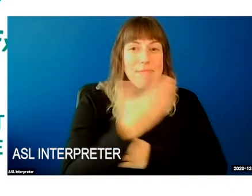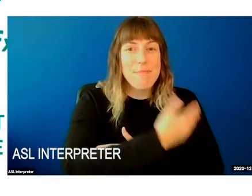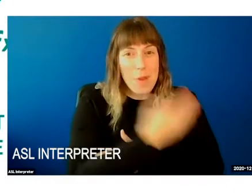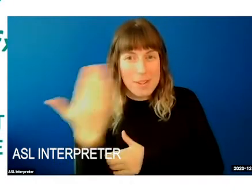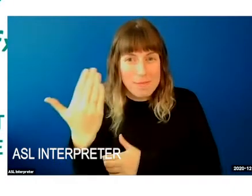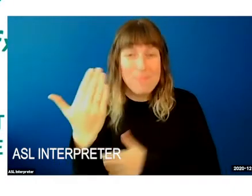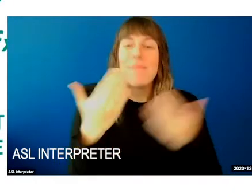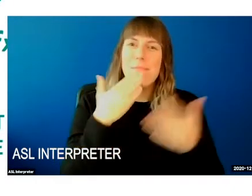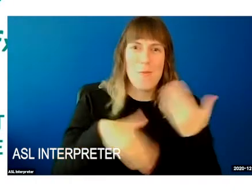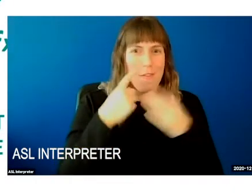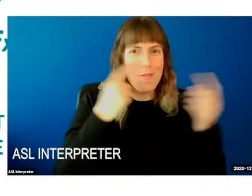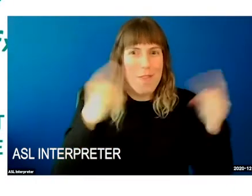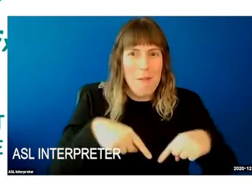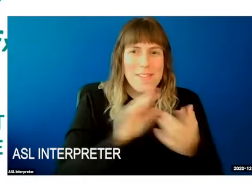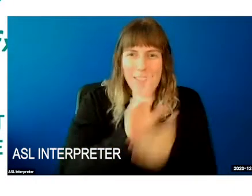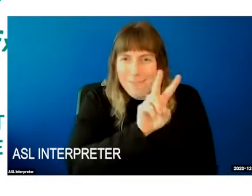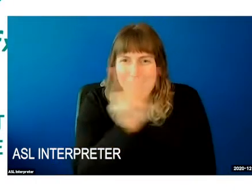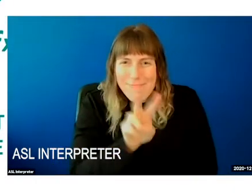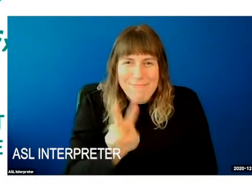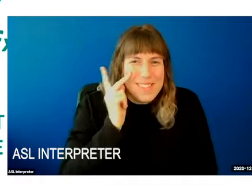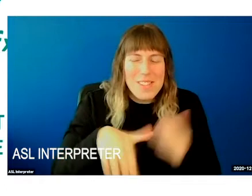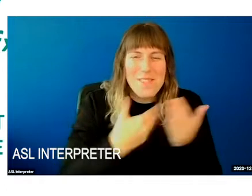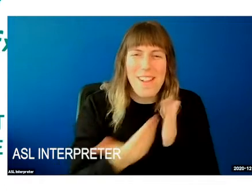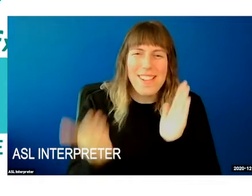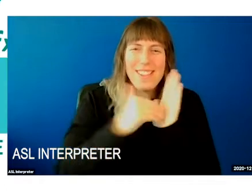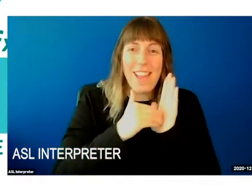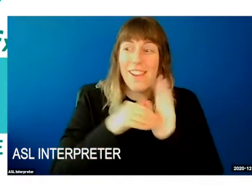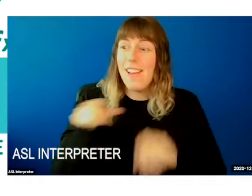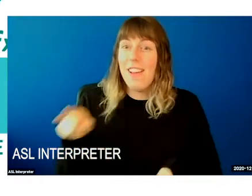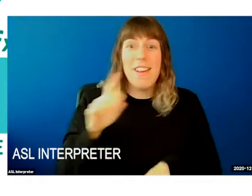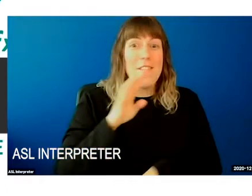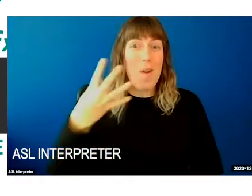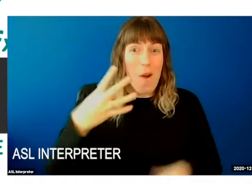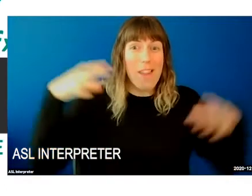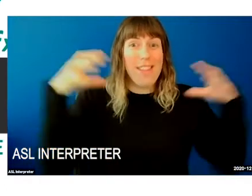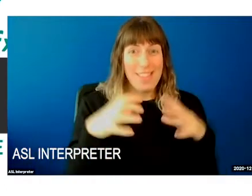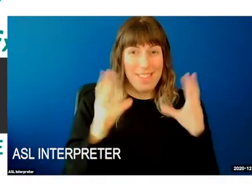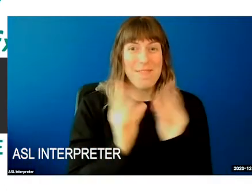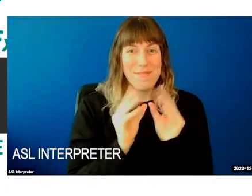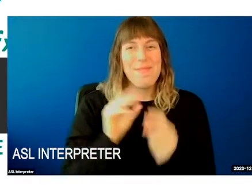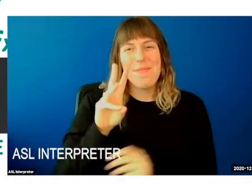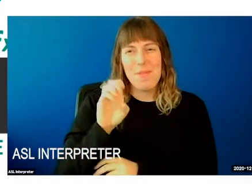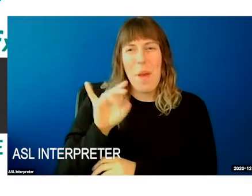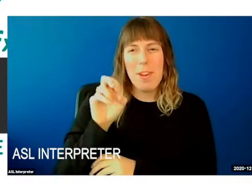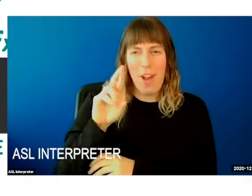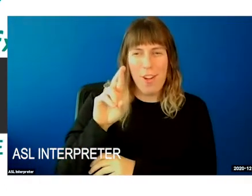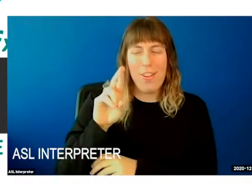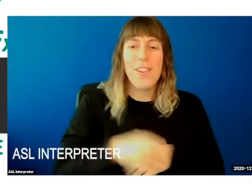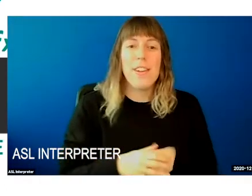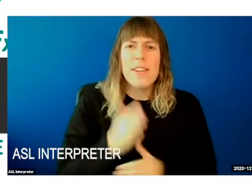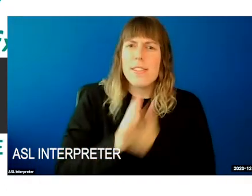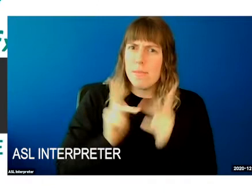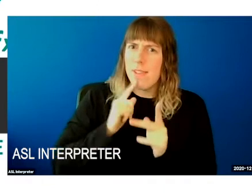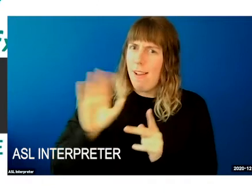Good morning, everyone, and thanks for being here. It's nice to see you all again. And this is the fourth webinar in our learning series.